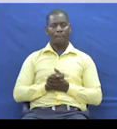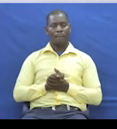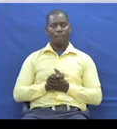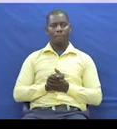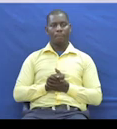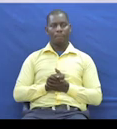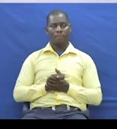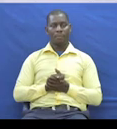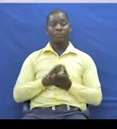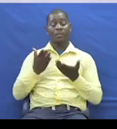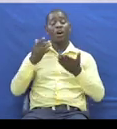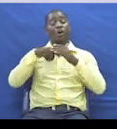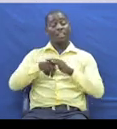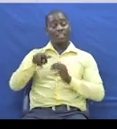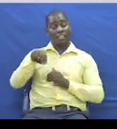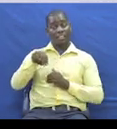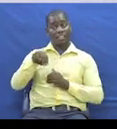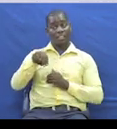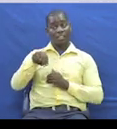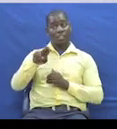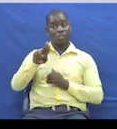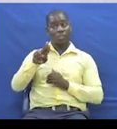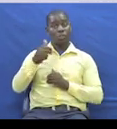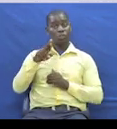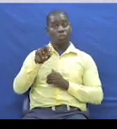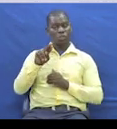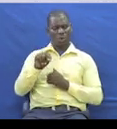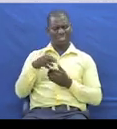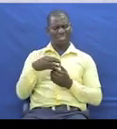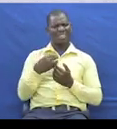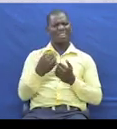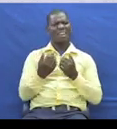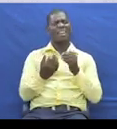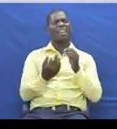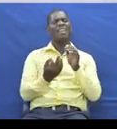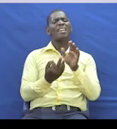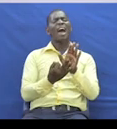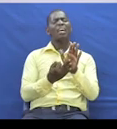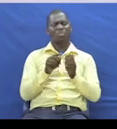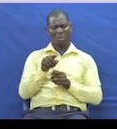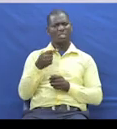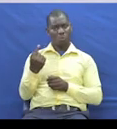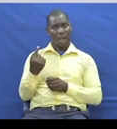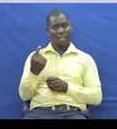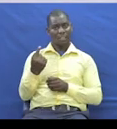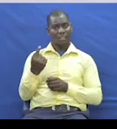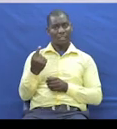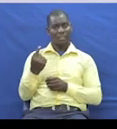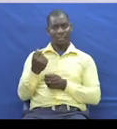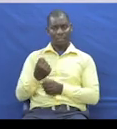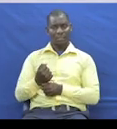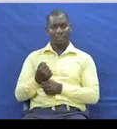But also, an electron has a mass of 9.1 times 10 power negative